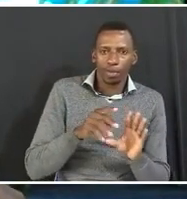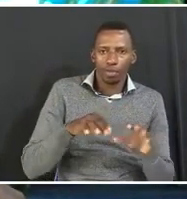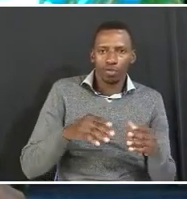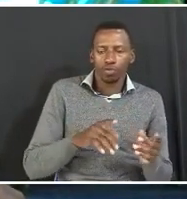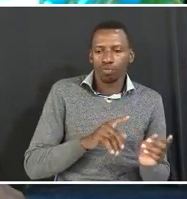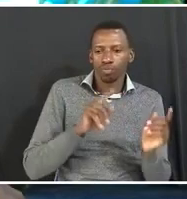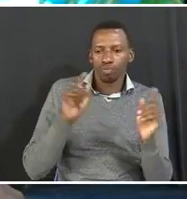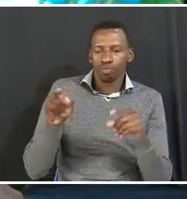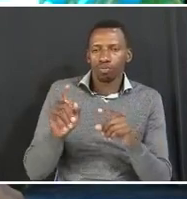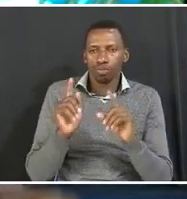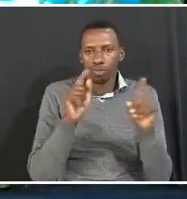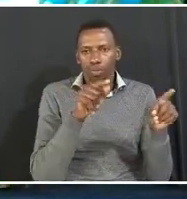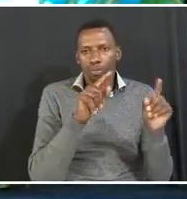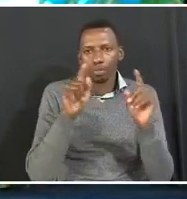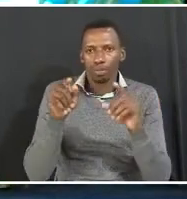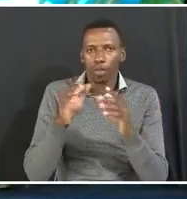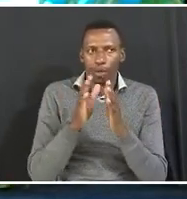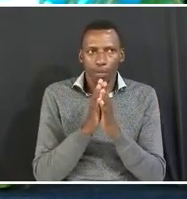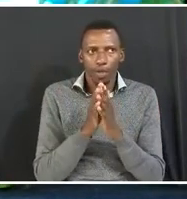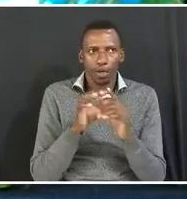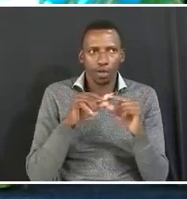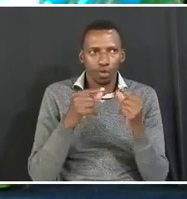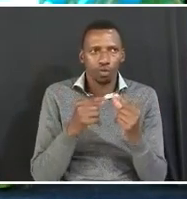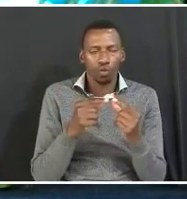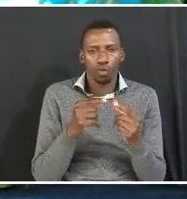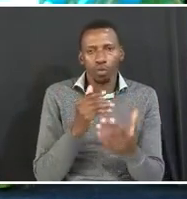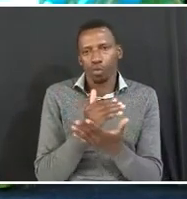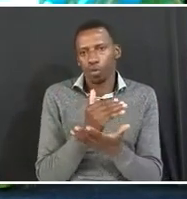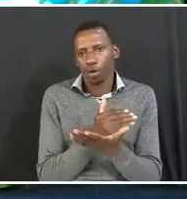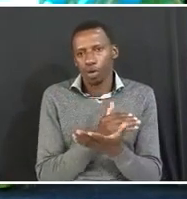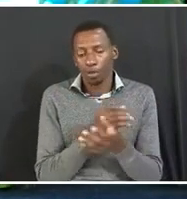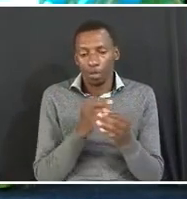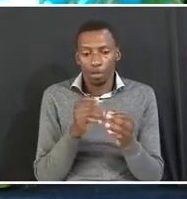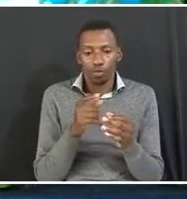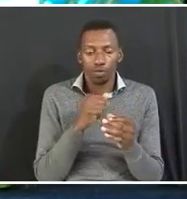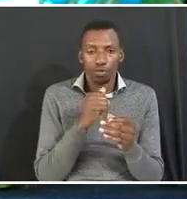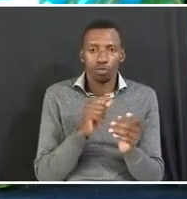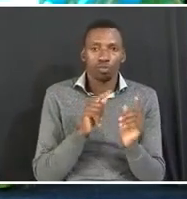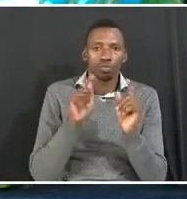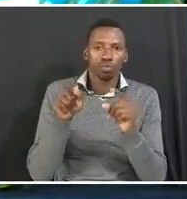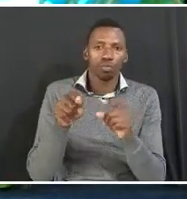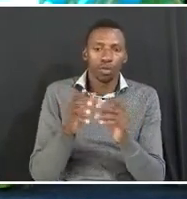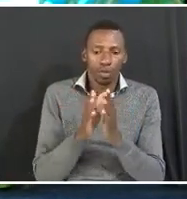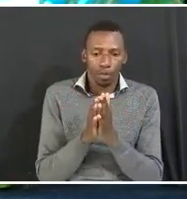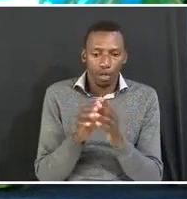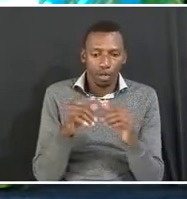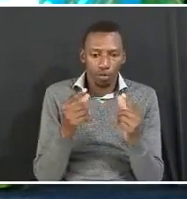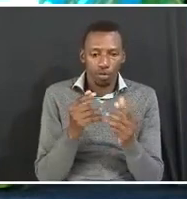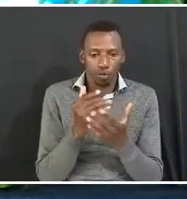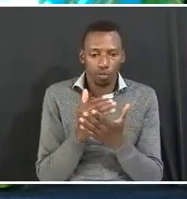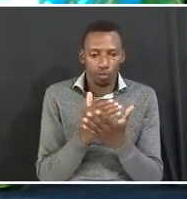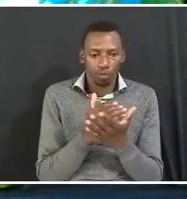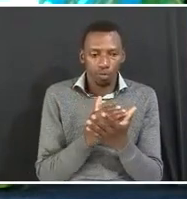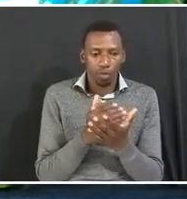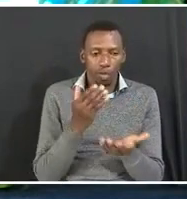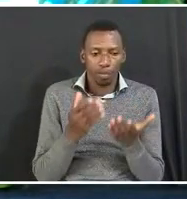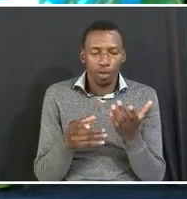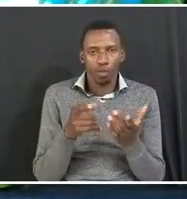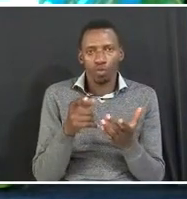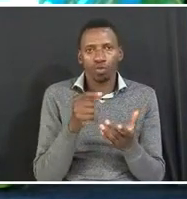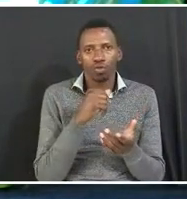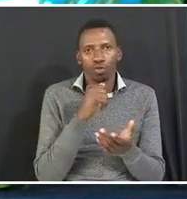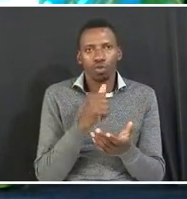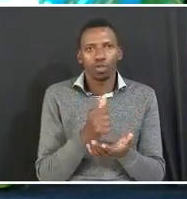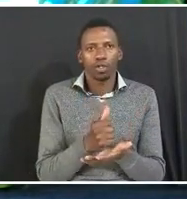the prayer cell sessions. If you do not attend the prayer cell session, you may not be helping